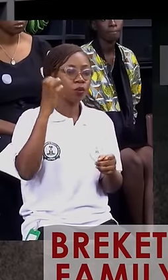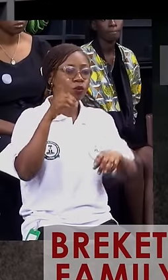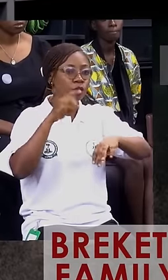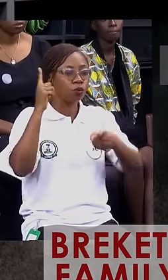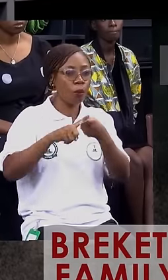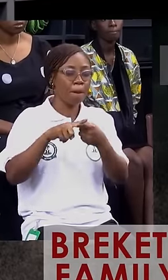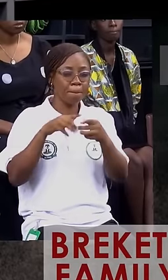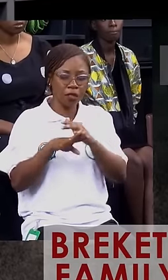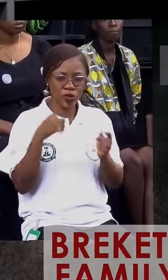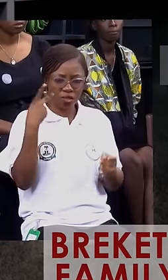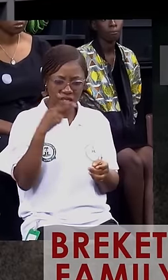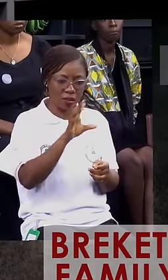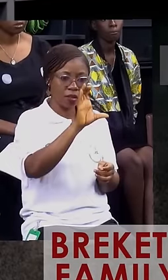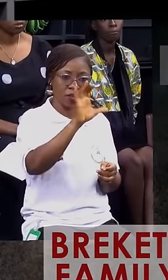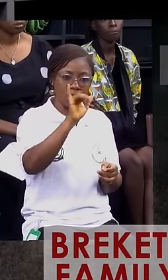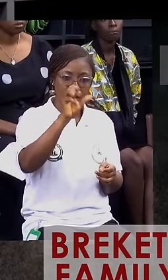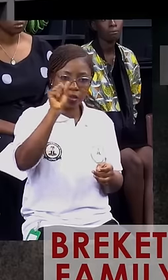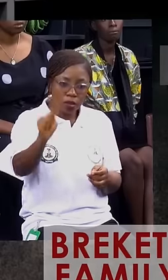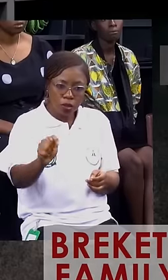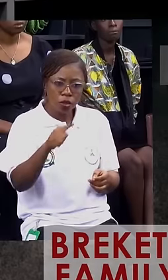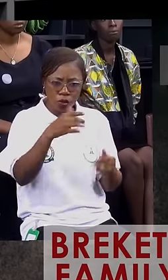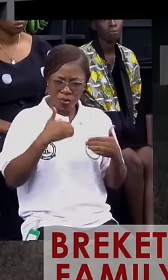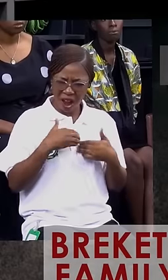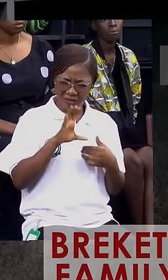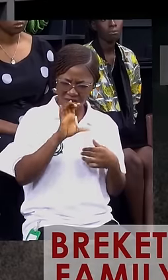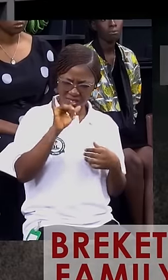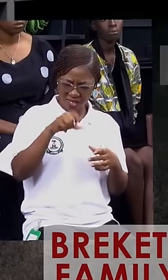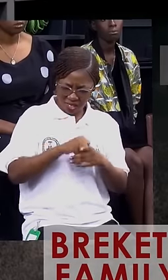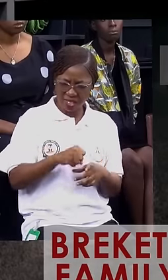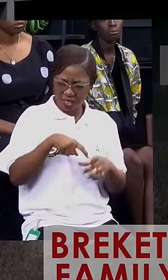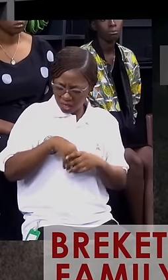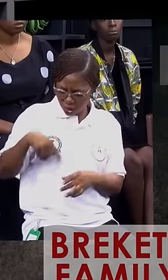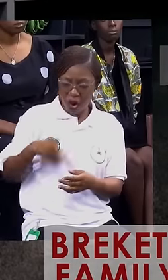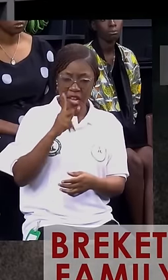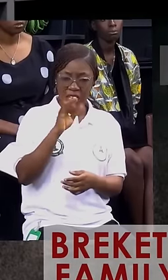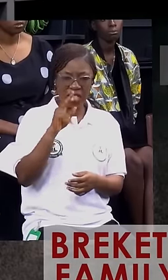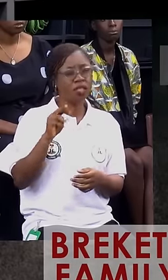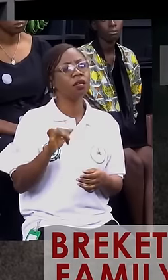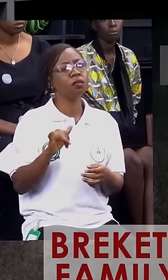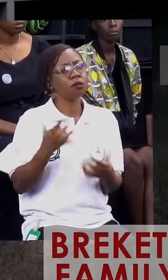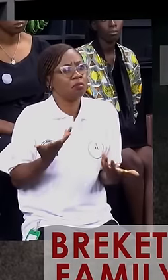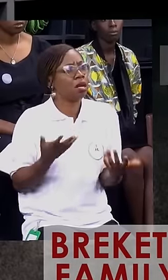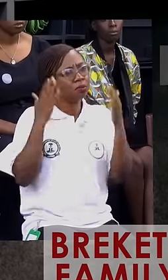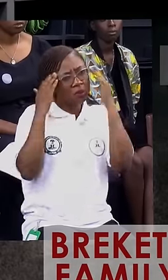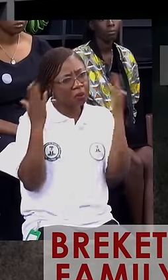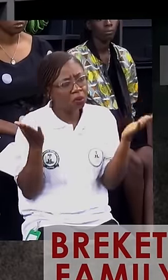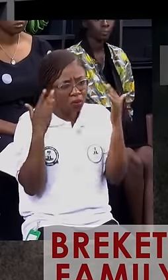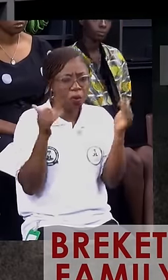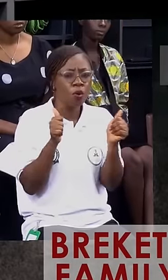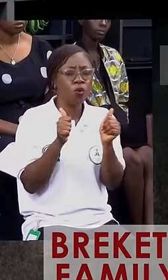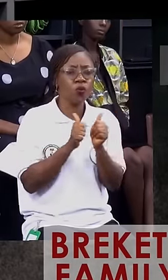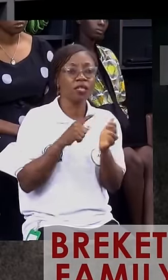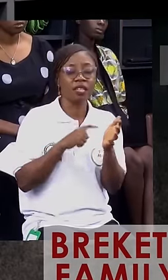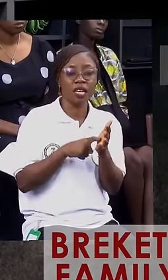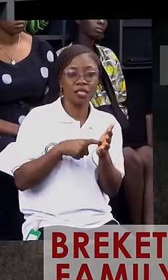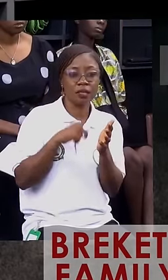then you are telling the patient you have multiple cysts in your kidney, and they said, well, I didn't know. So with such discovery, you